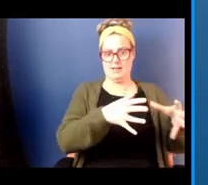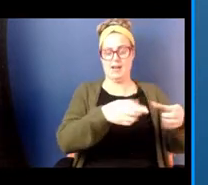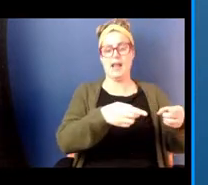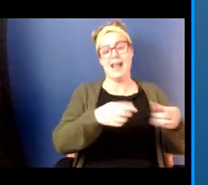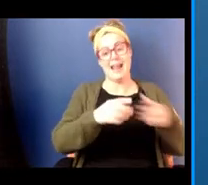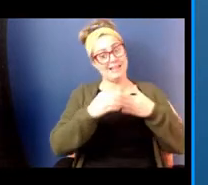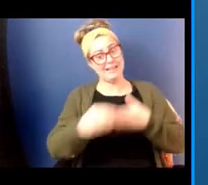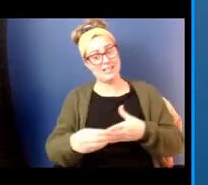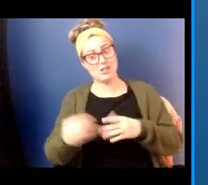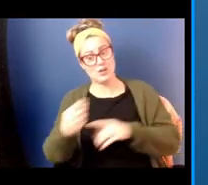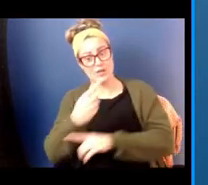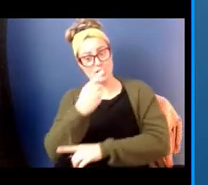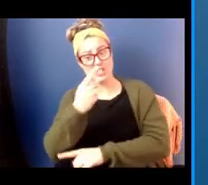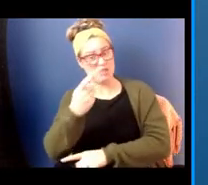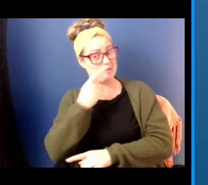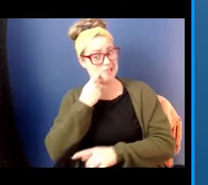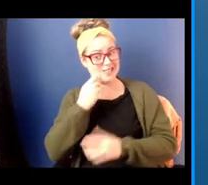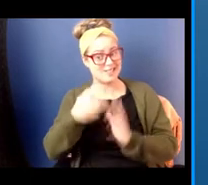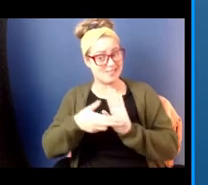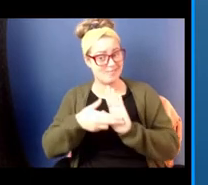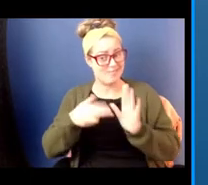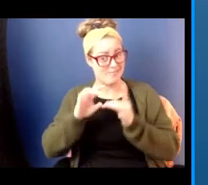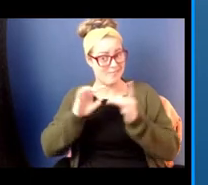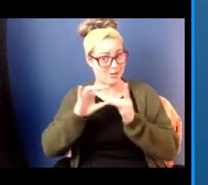in our processes